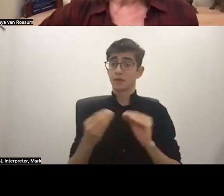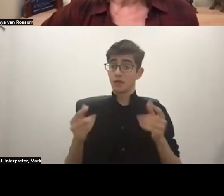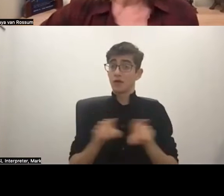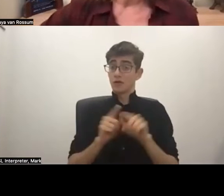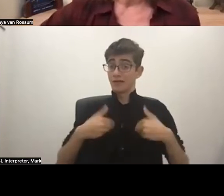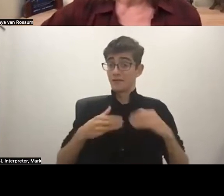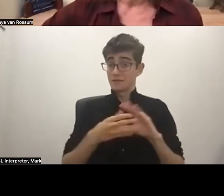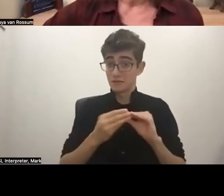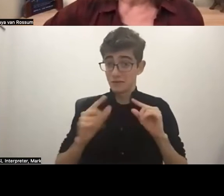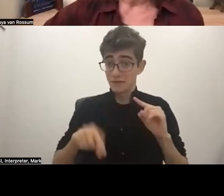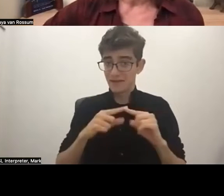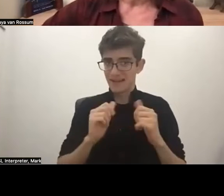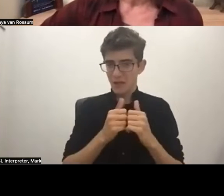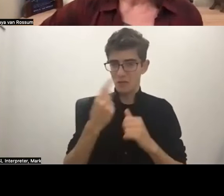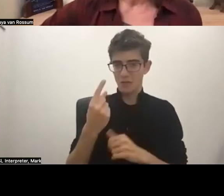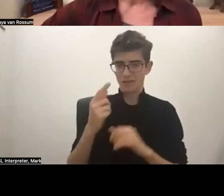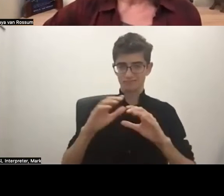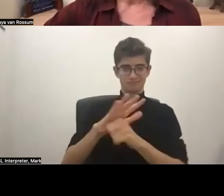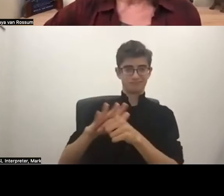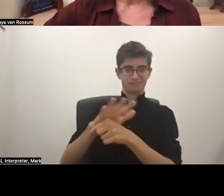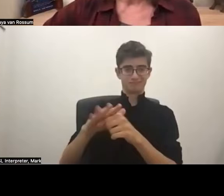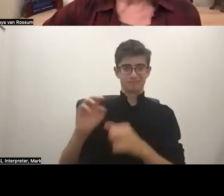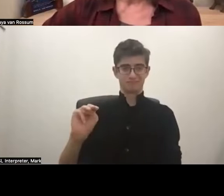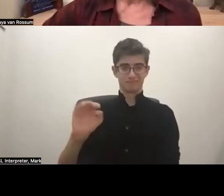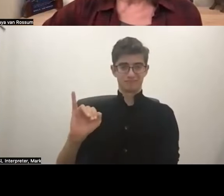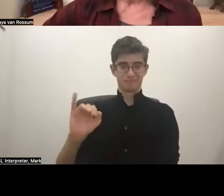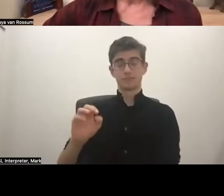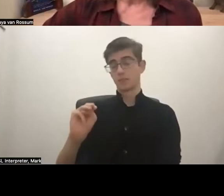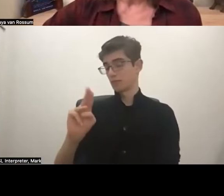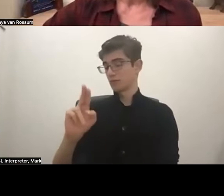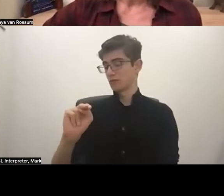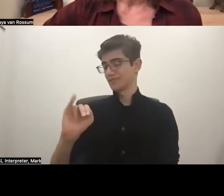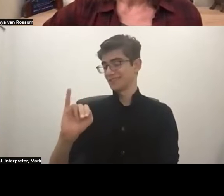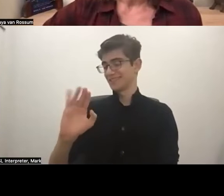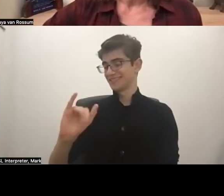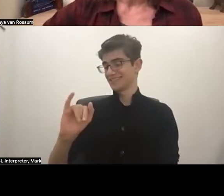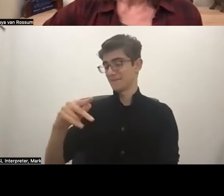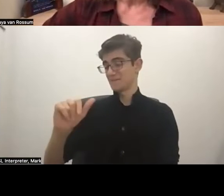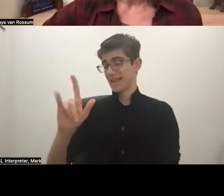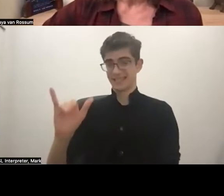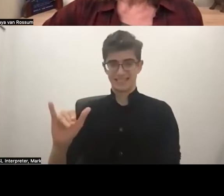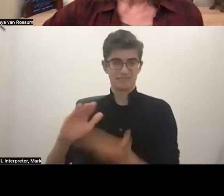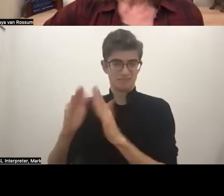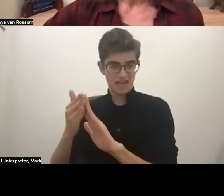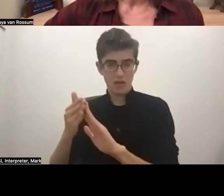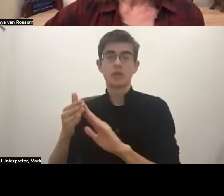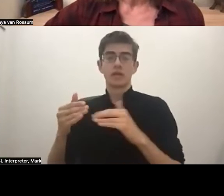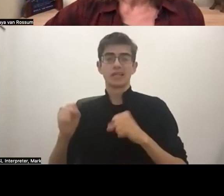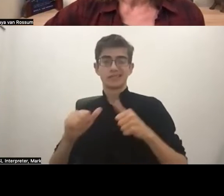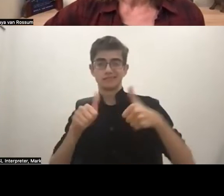attack a state law. So different levels of government actually being able to use it as a defense or